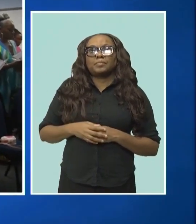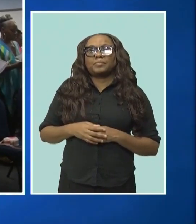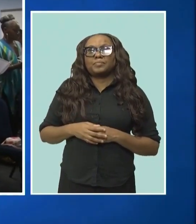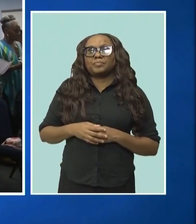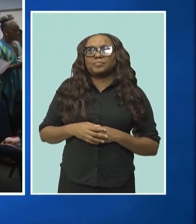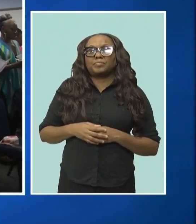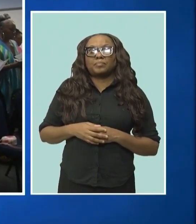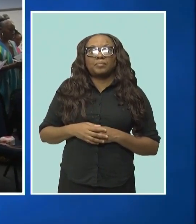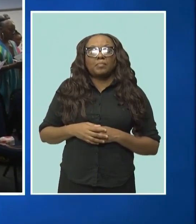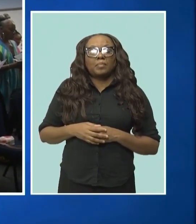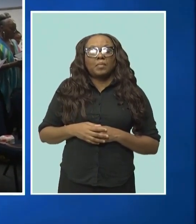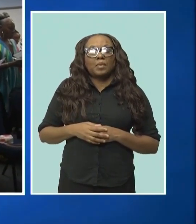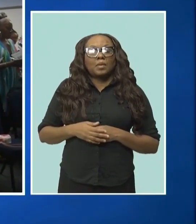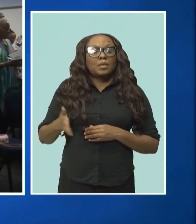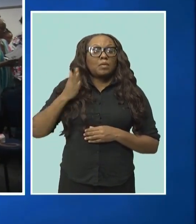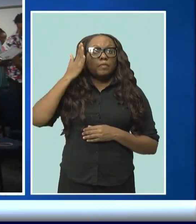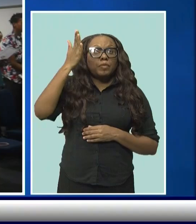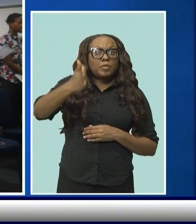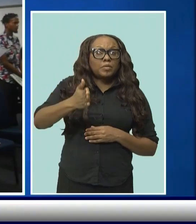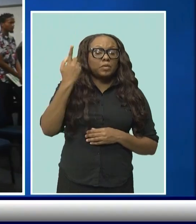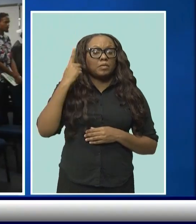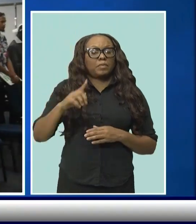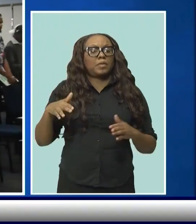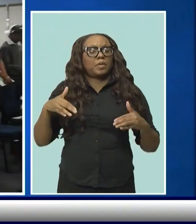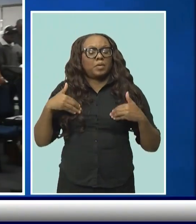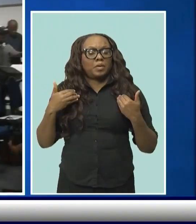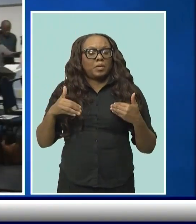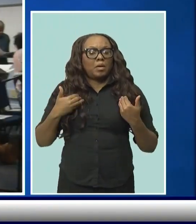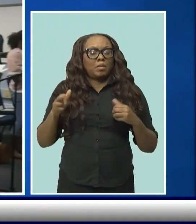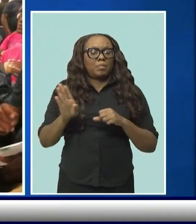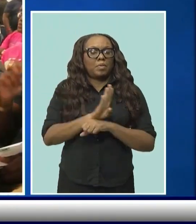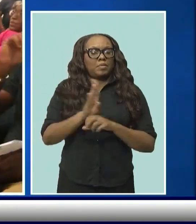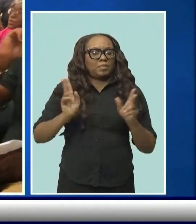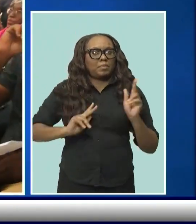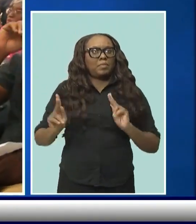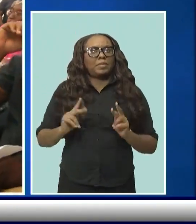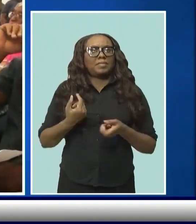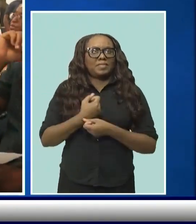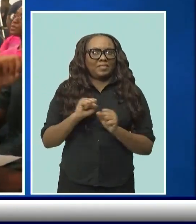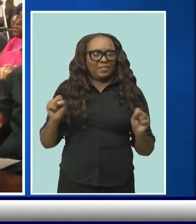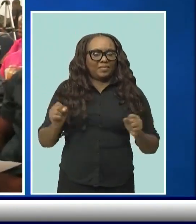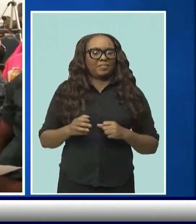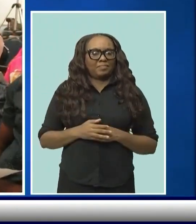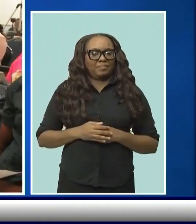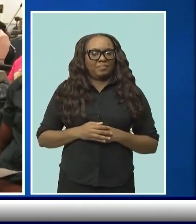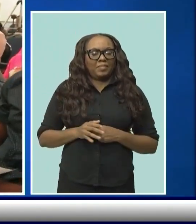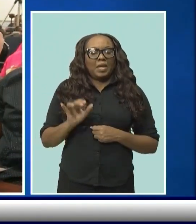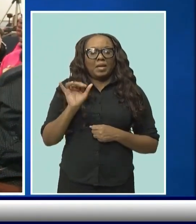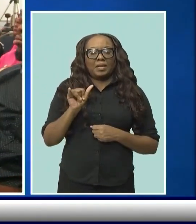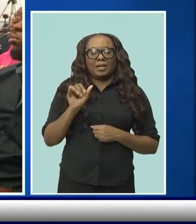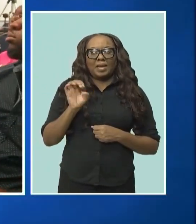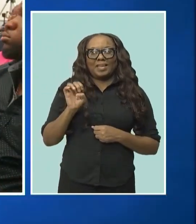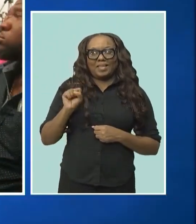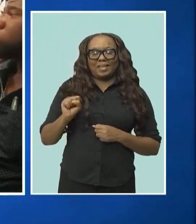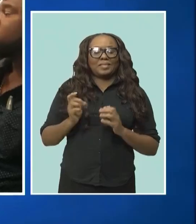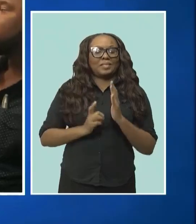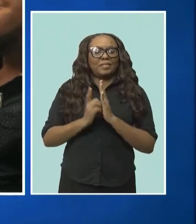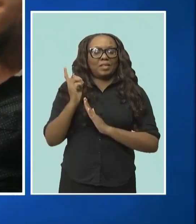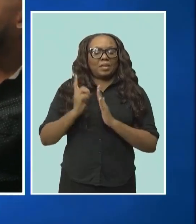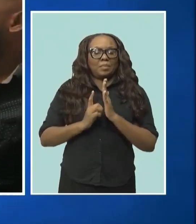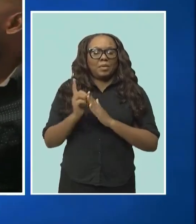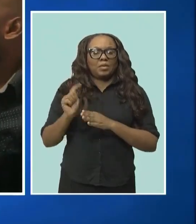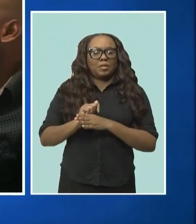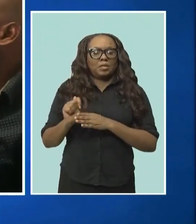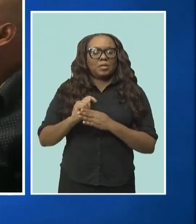The future of young entrepreneurship is in safe hands. This from alumnus of the YES Entrepreneurial Development Training Program,